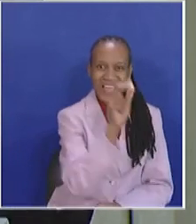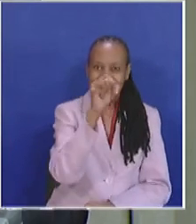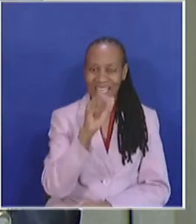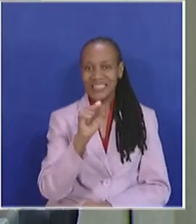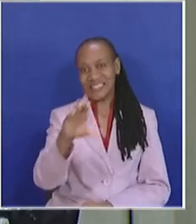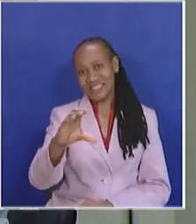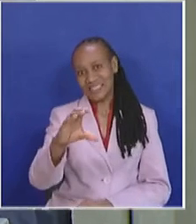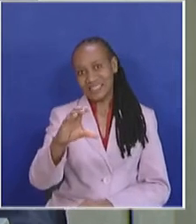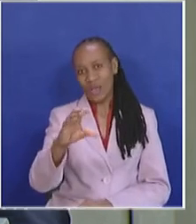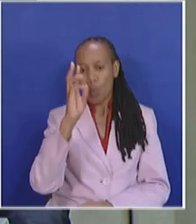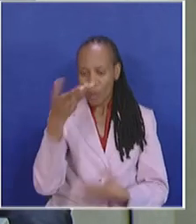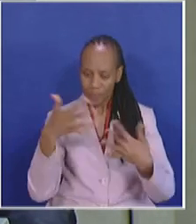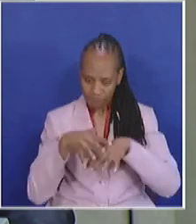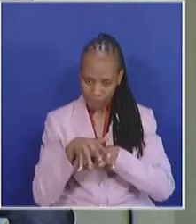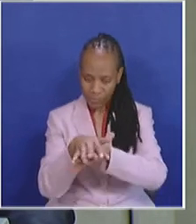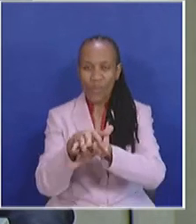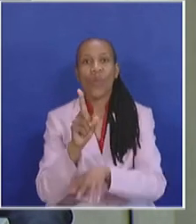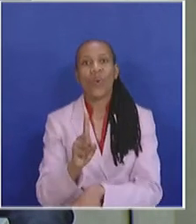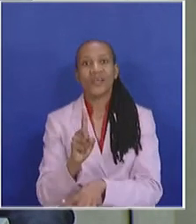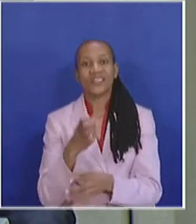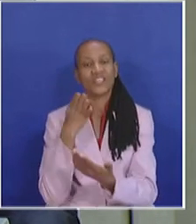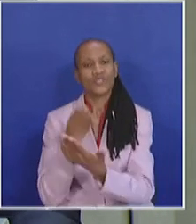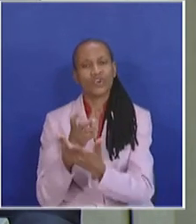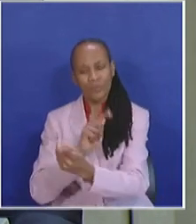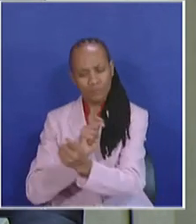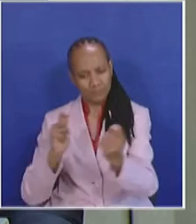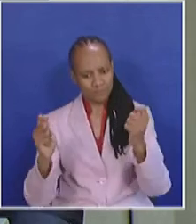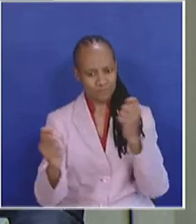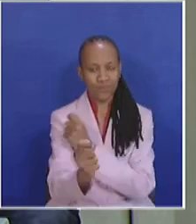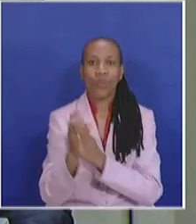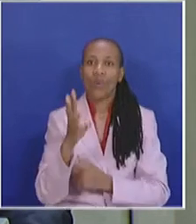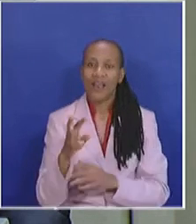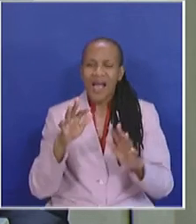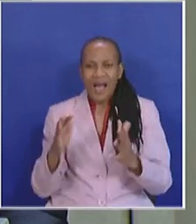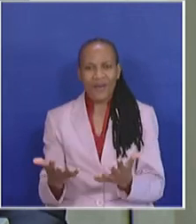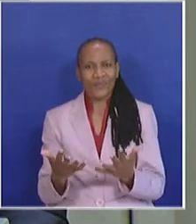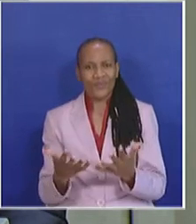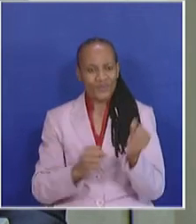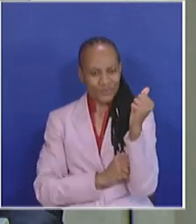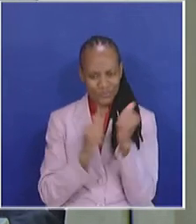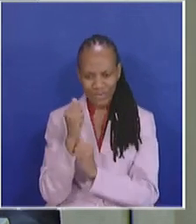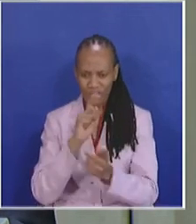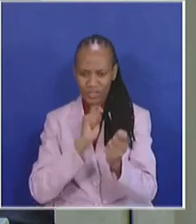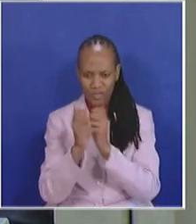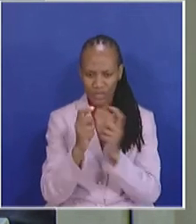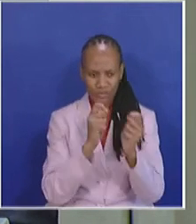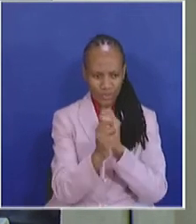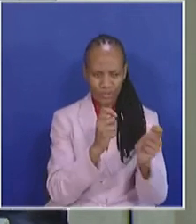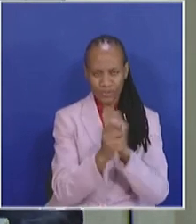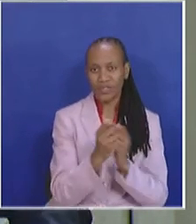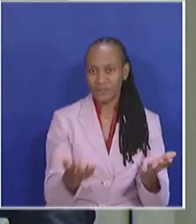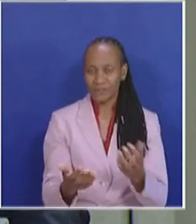to implement the radical economic transformation through structural change of society.